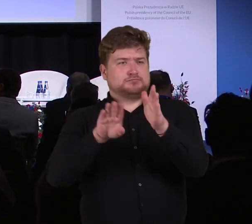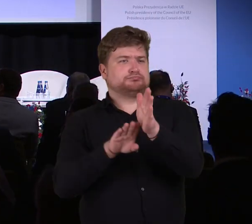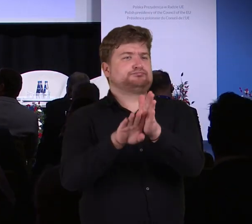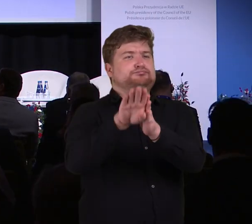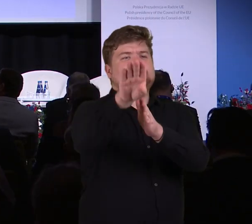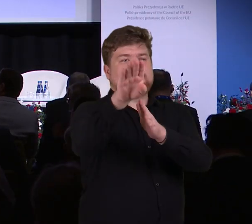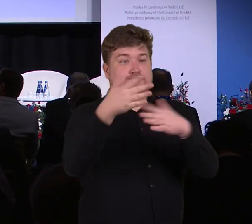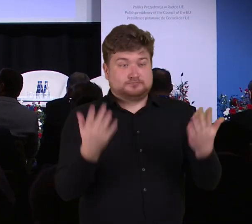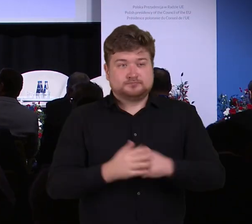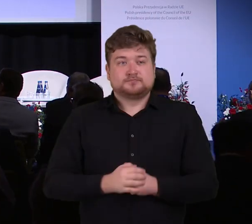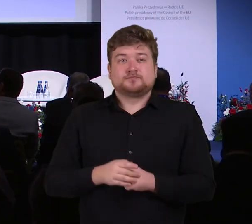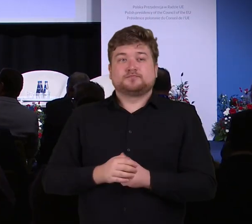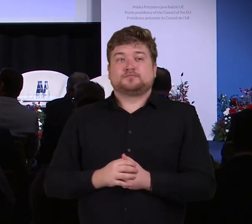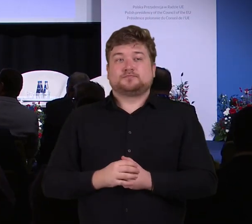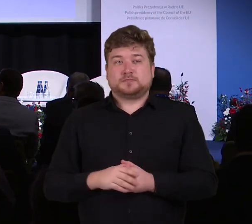yours.